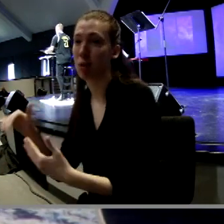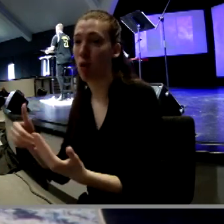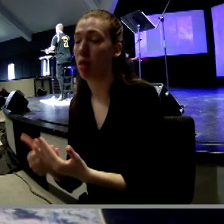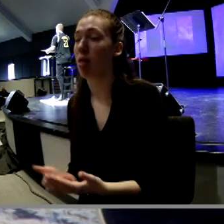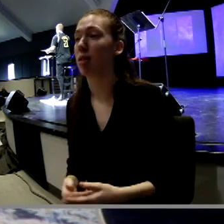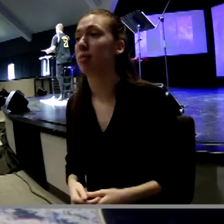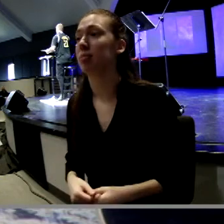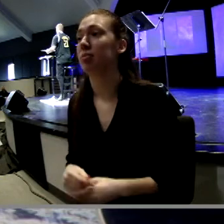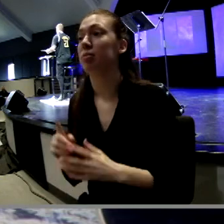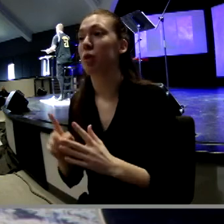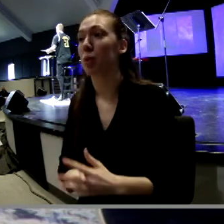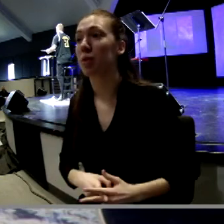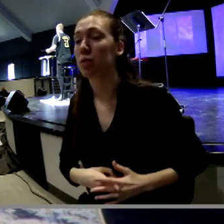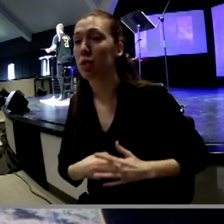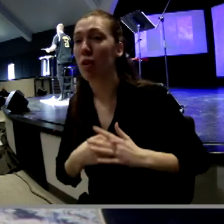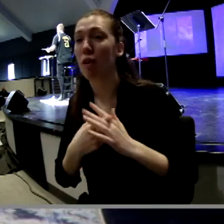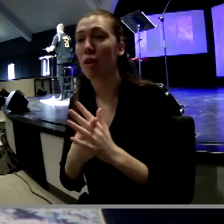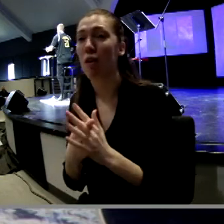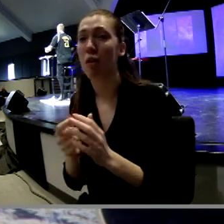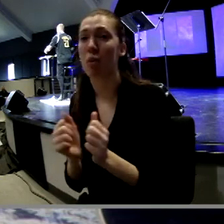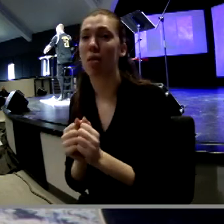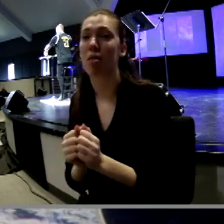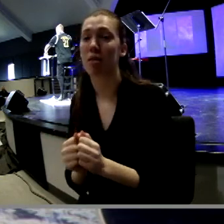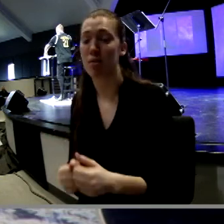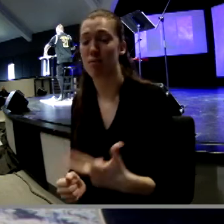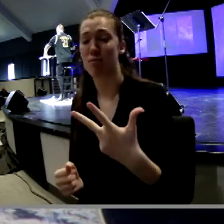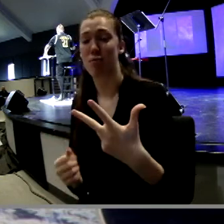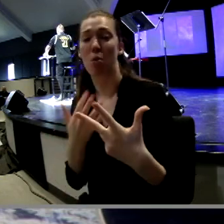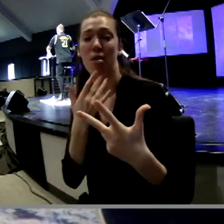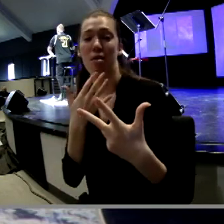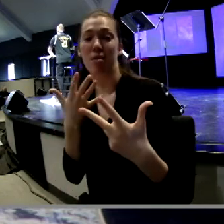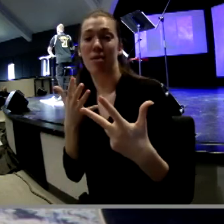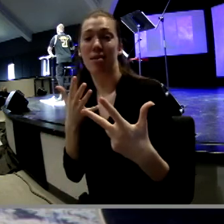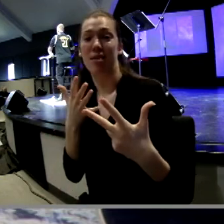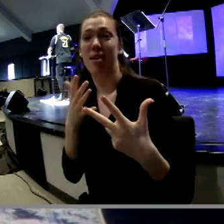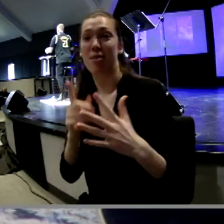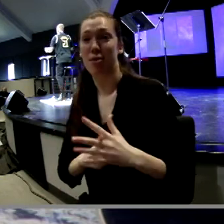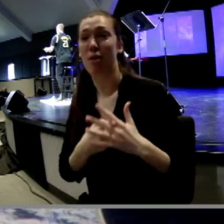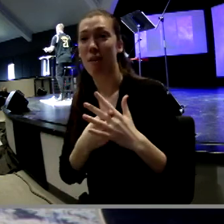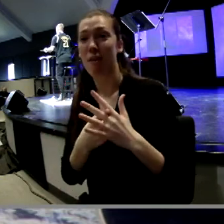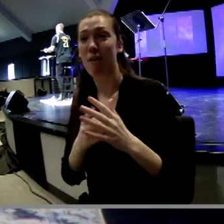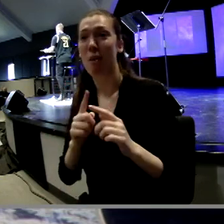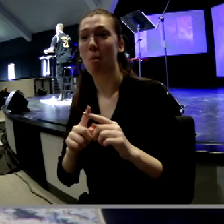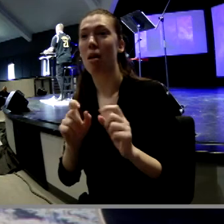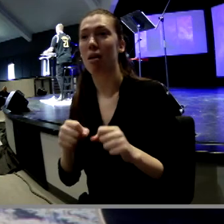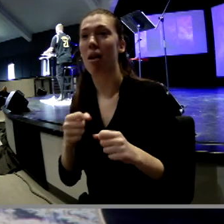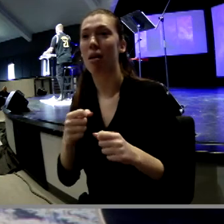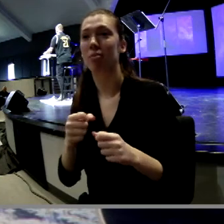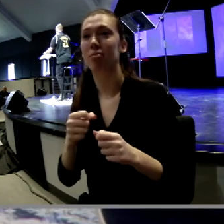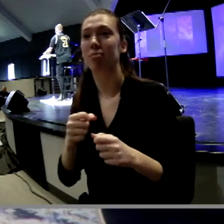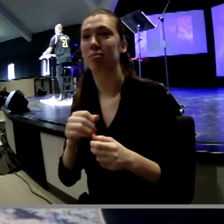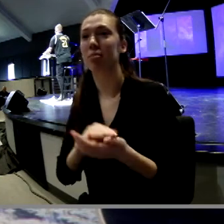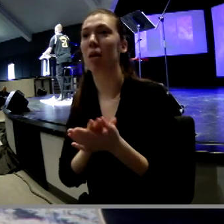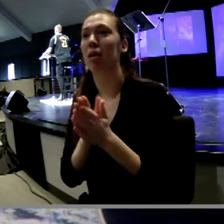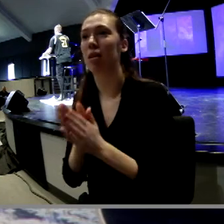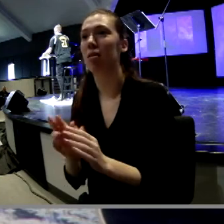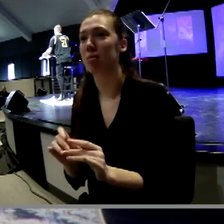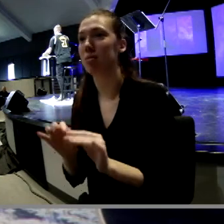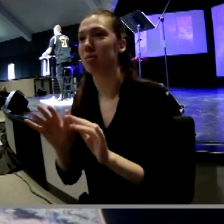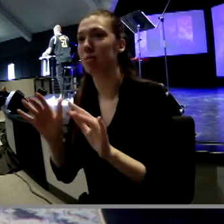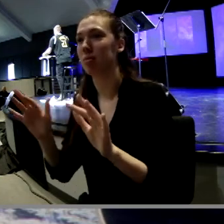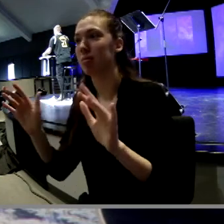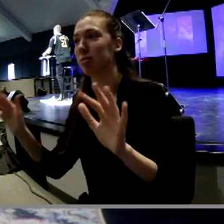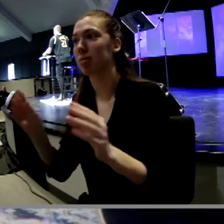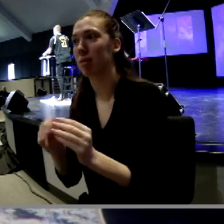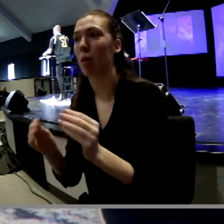can make any color on earth. And there's unity in that diversity. Don't need to be colorblind. We need to be color